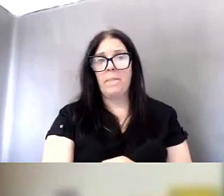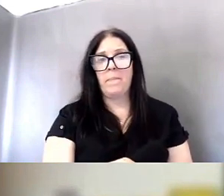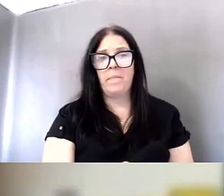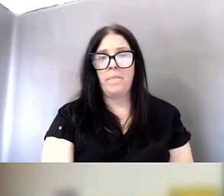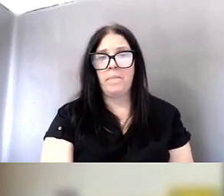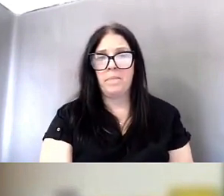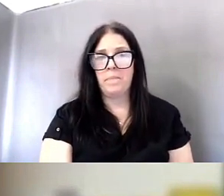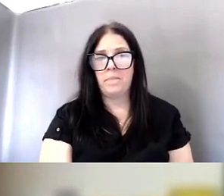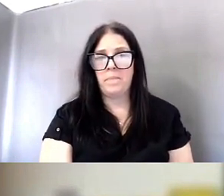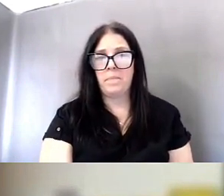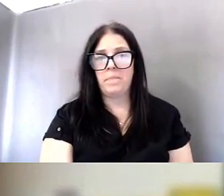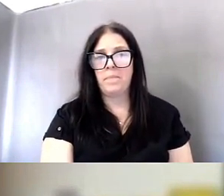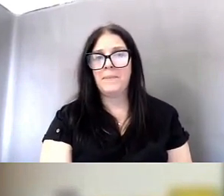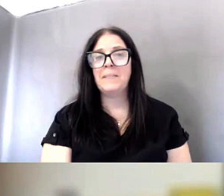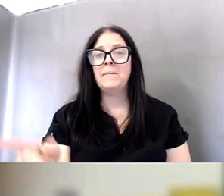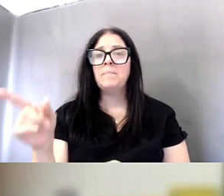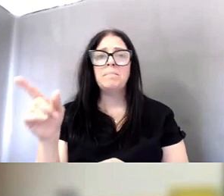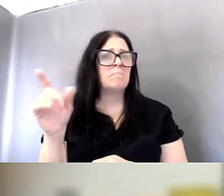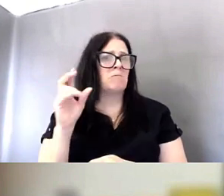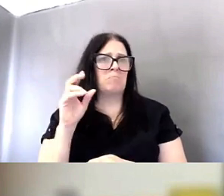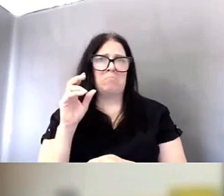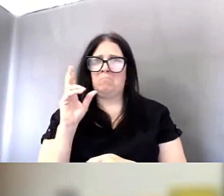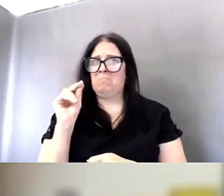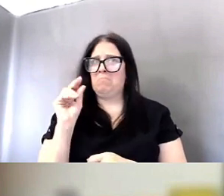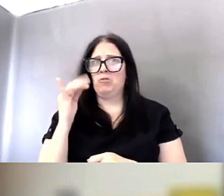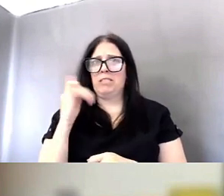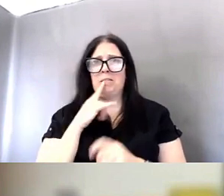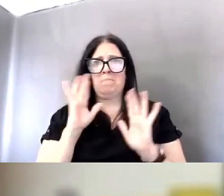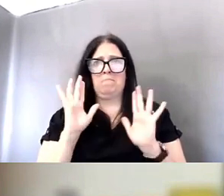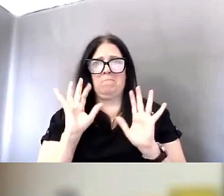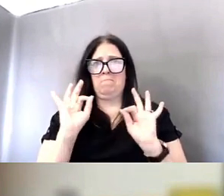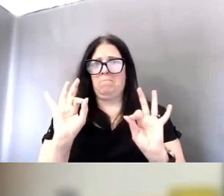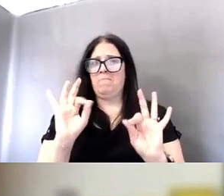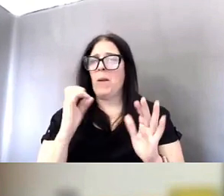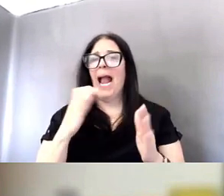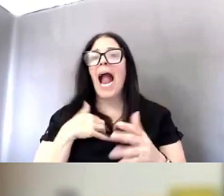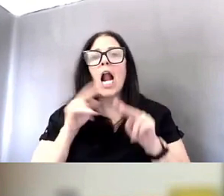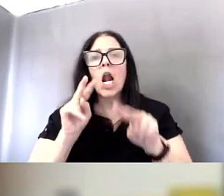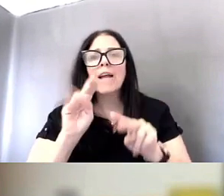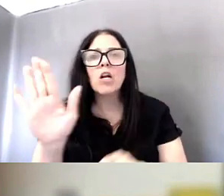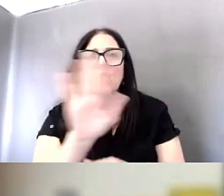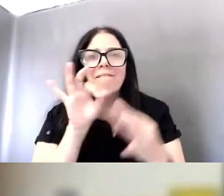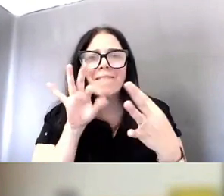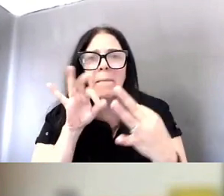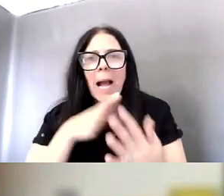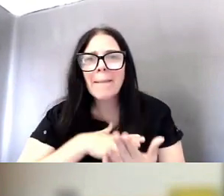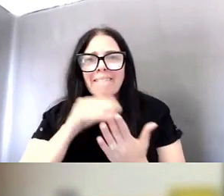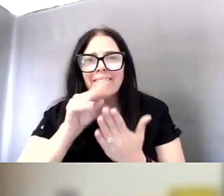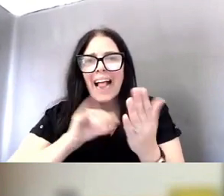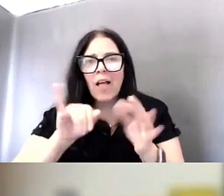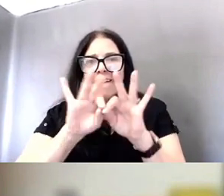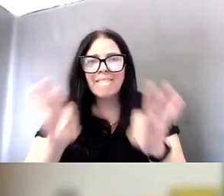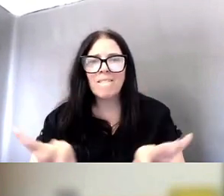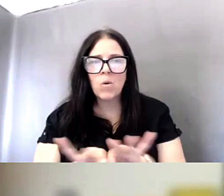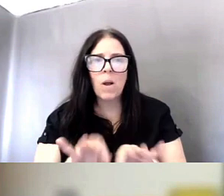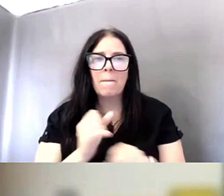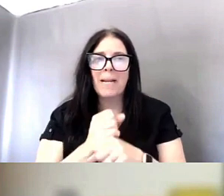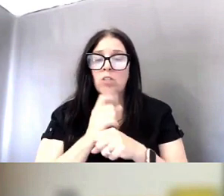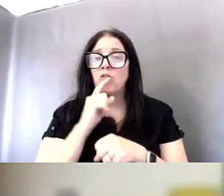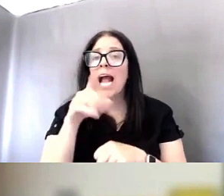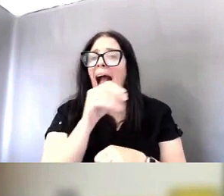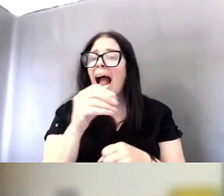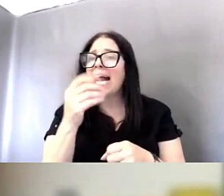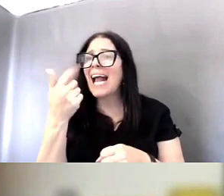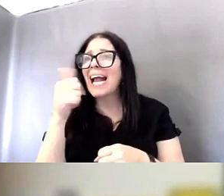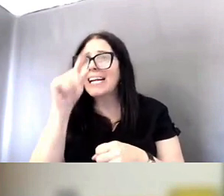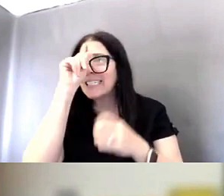I think we've covered everything, and I can't wait to hear maybe requests as you continue to explore. That